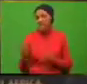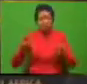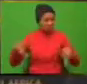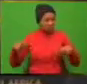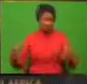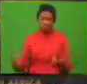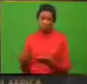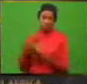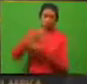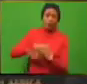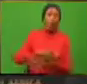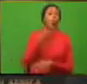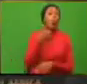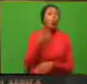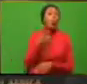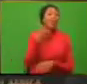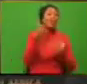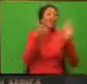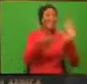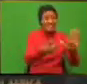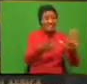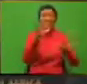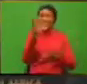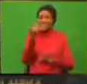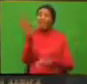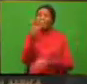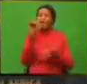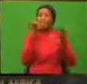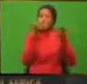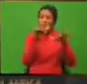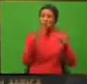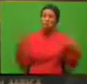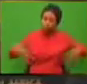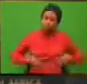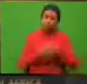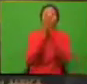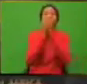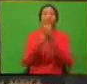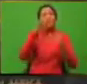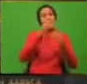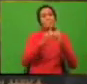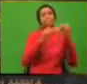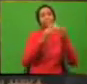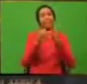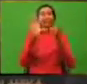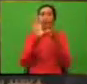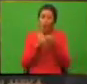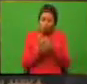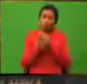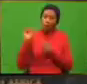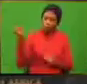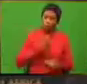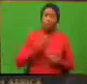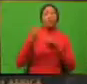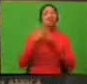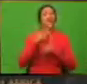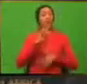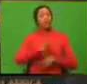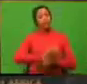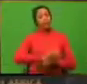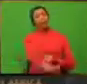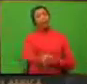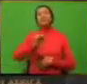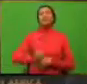chance when 60 million weaver birds unite to build and defend the home that we love. And that